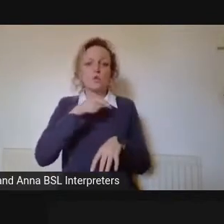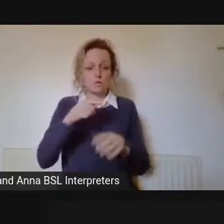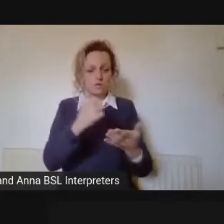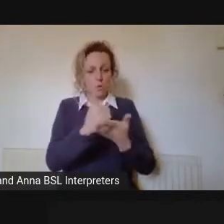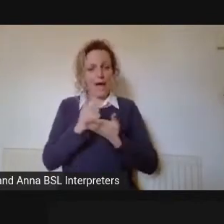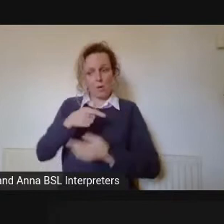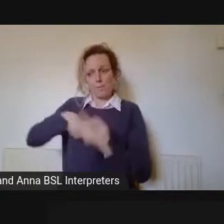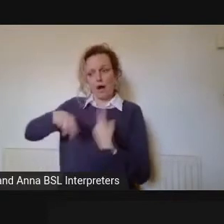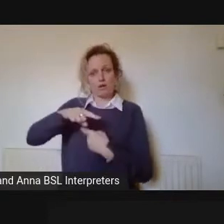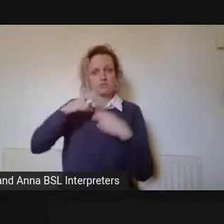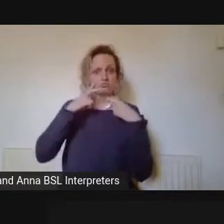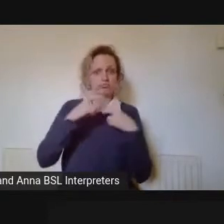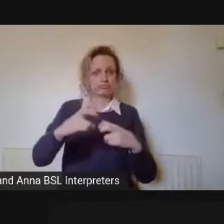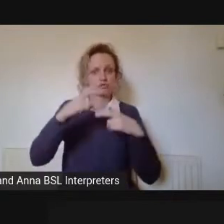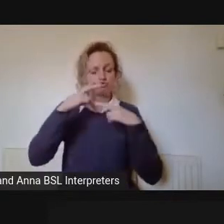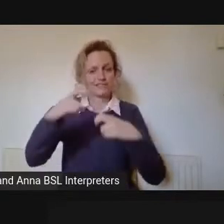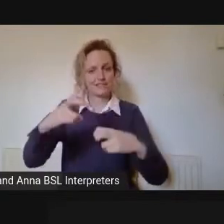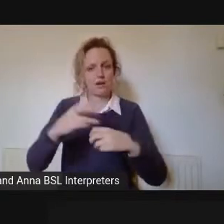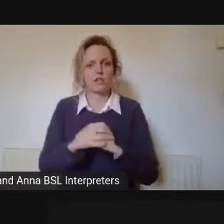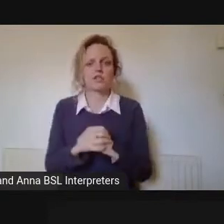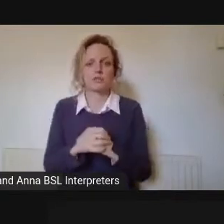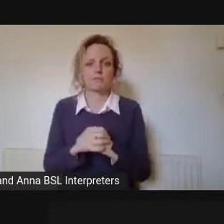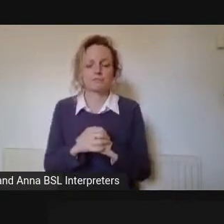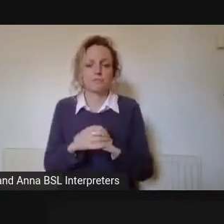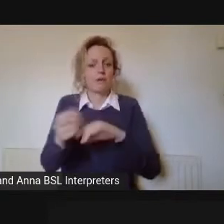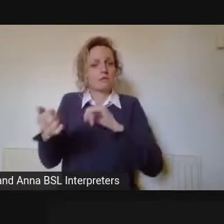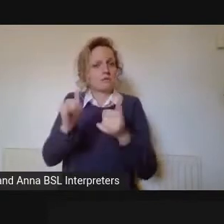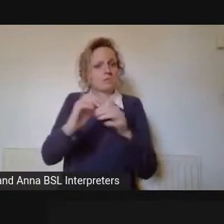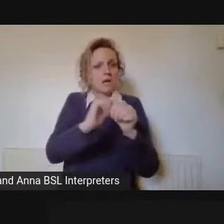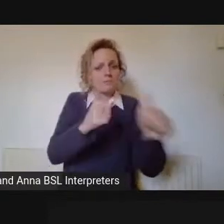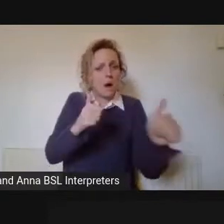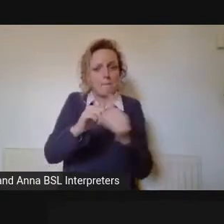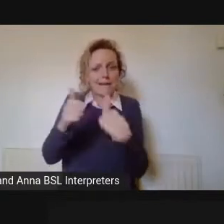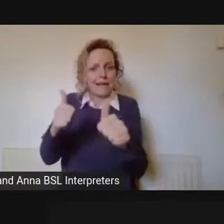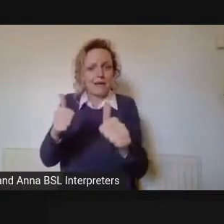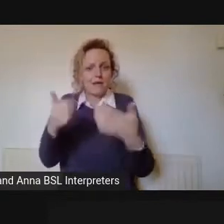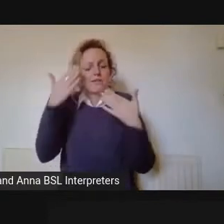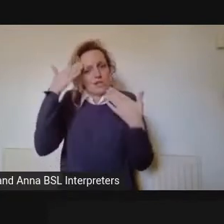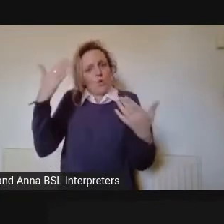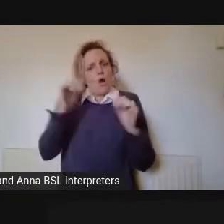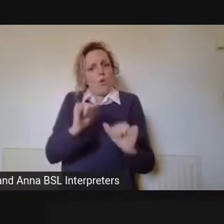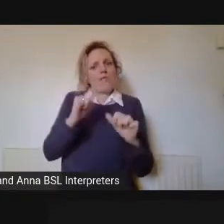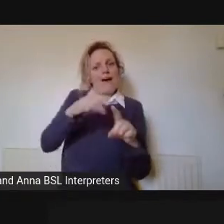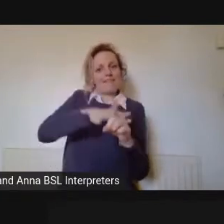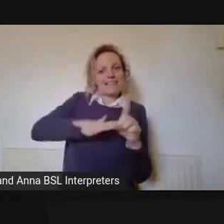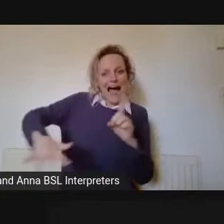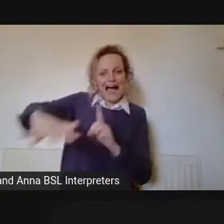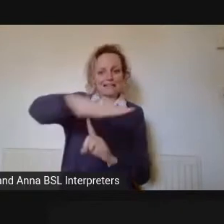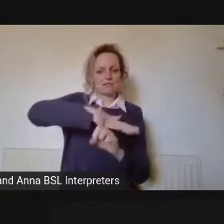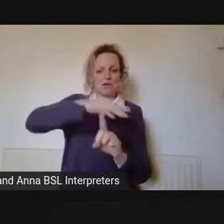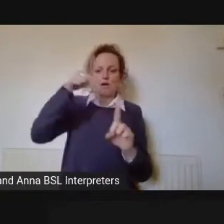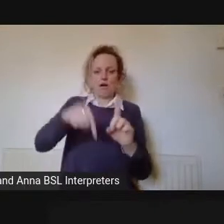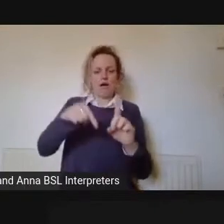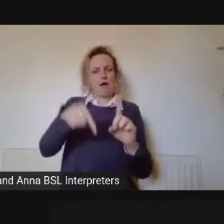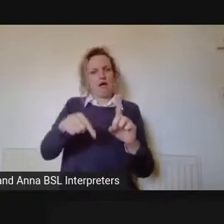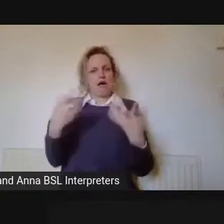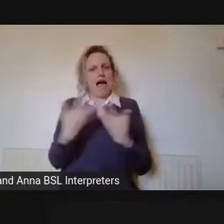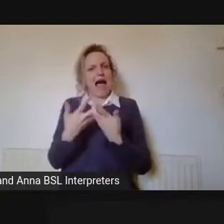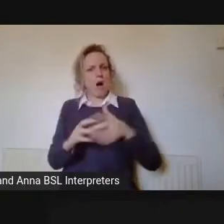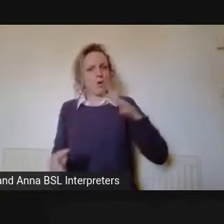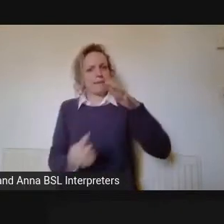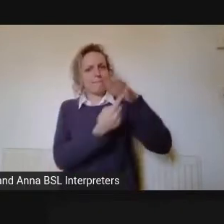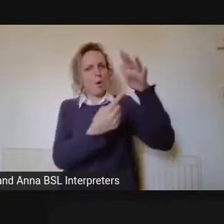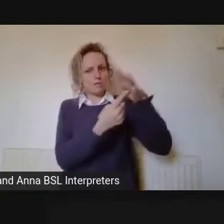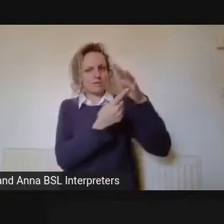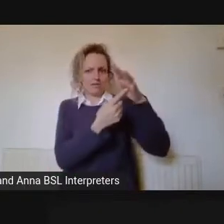might be or that asset might be in the fight against climate emergency. So that's kind of where we